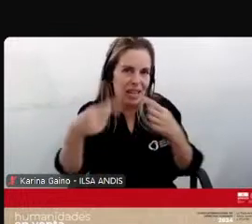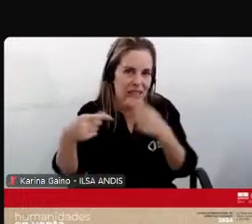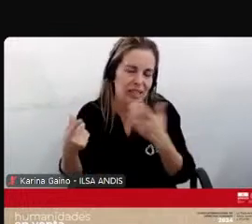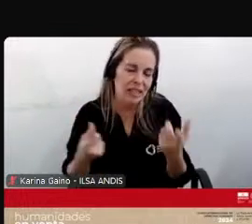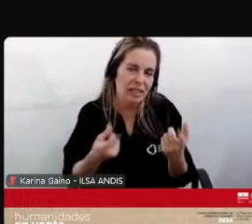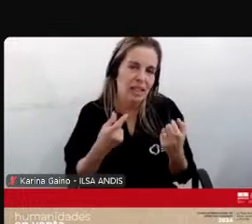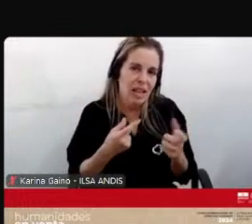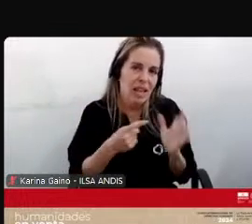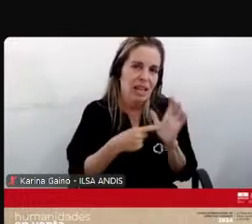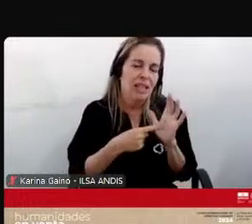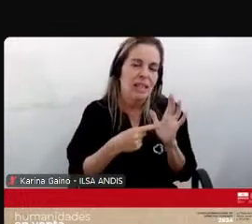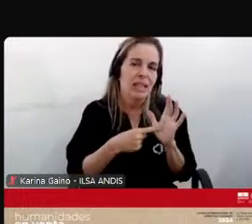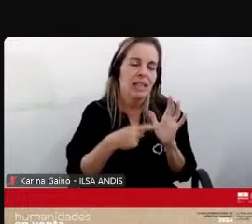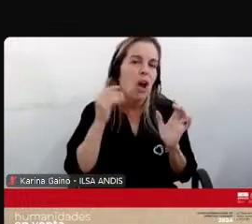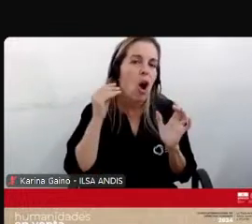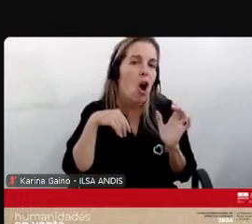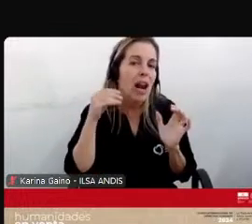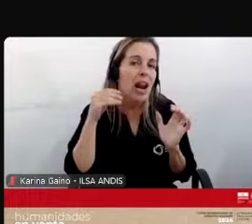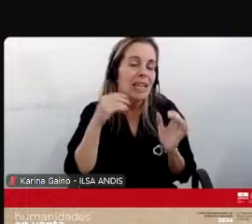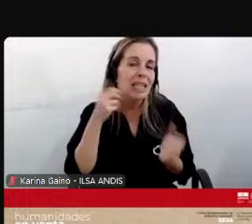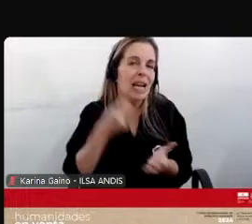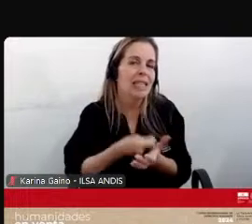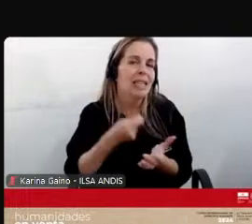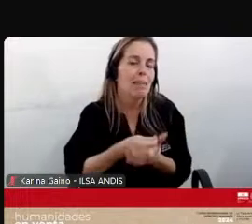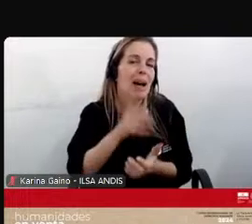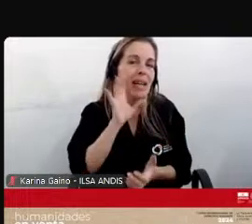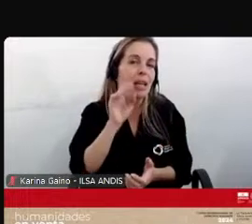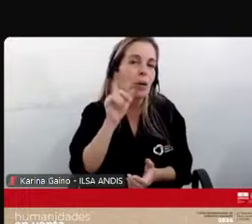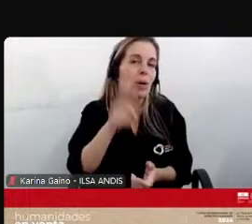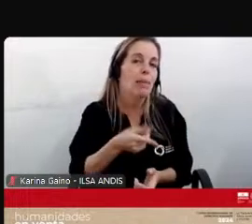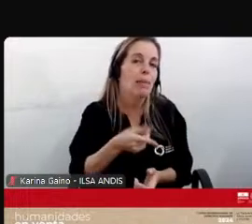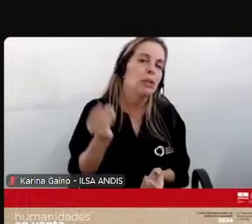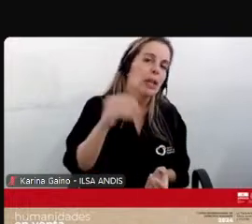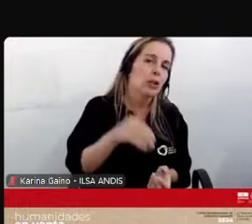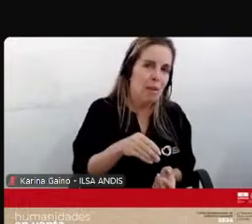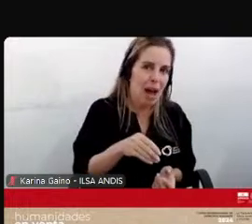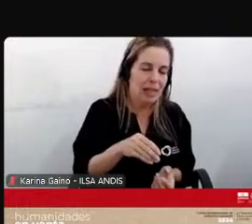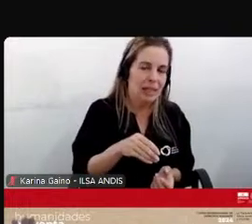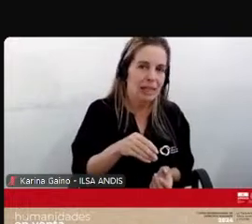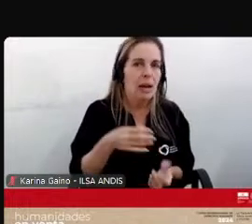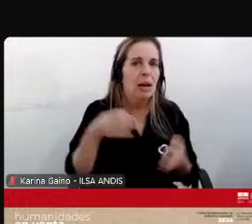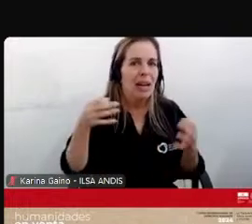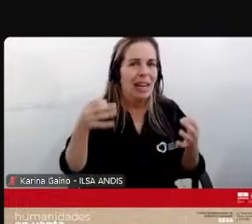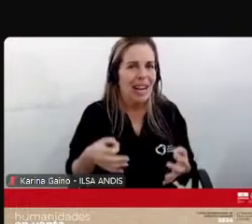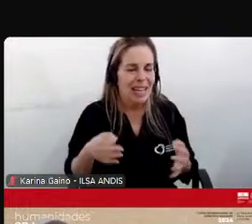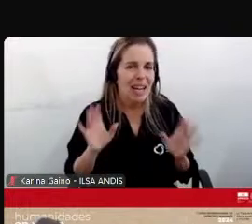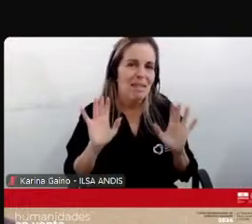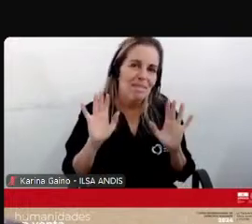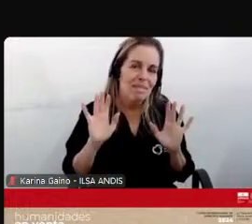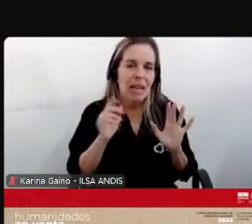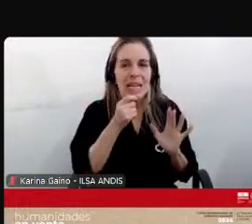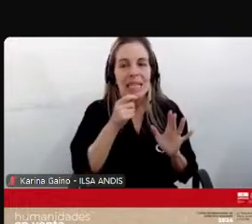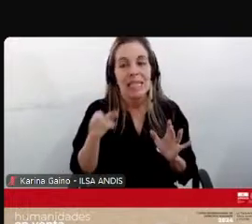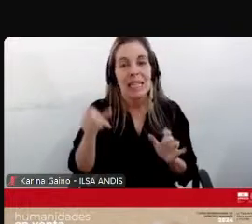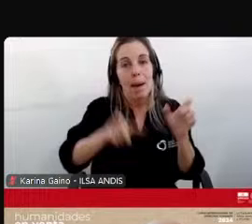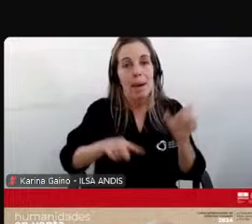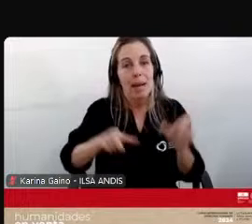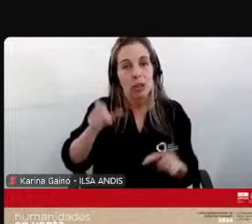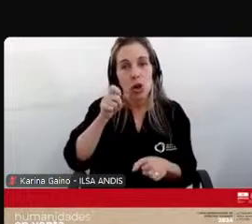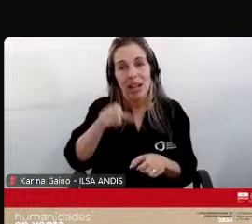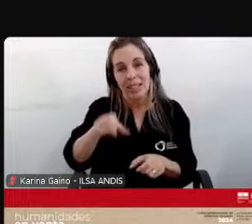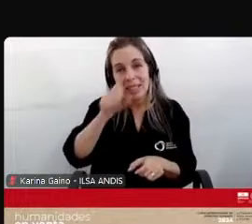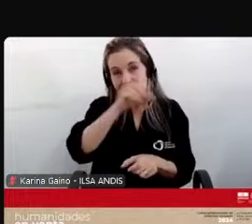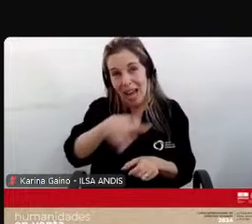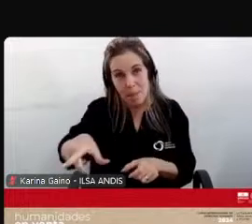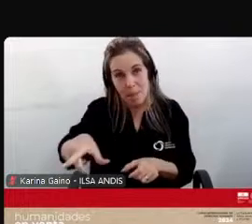certain amount per 100 pounds of coffee harvested, they're not provided 50% more during those overtime